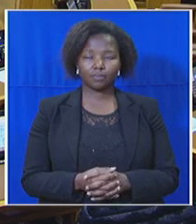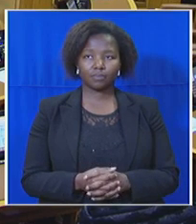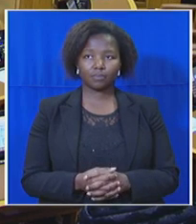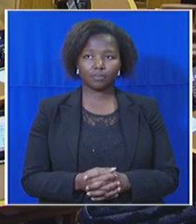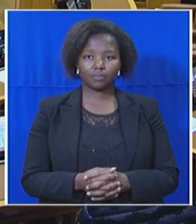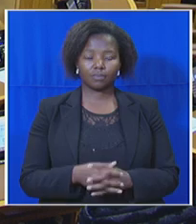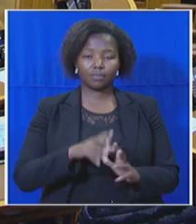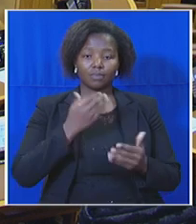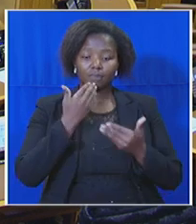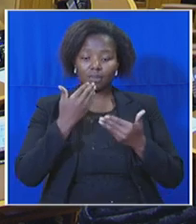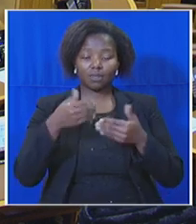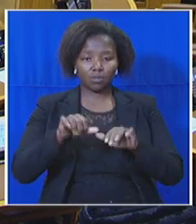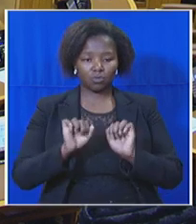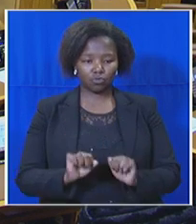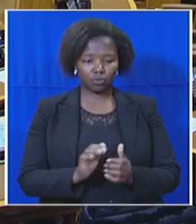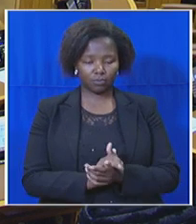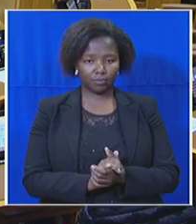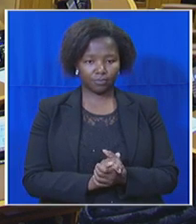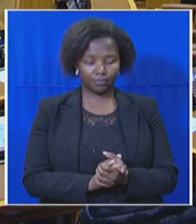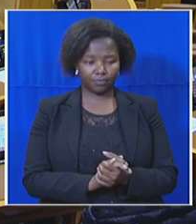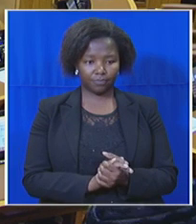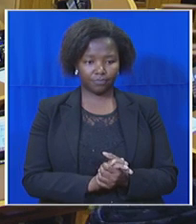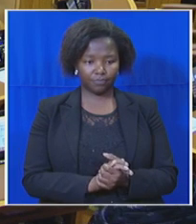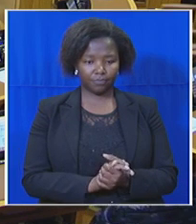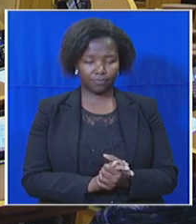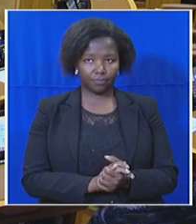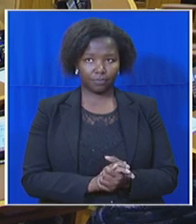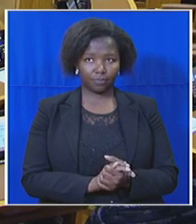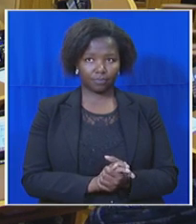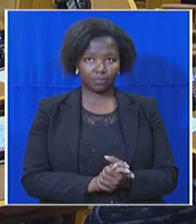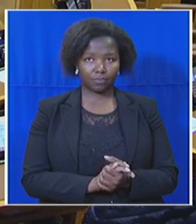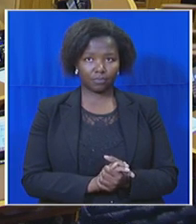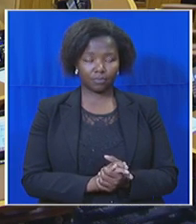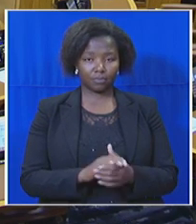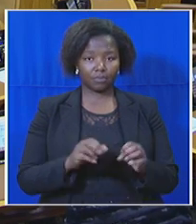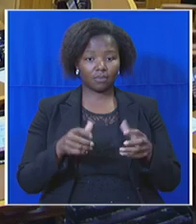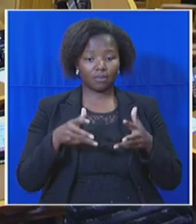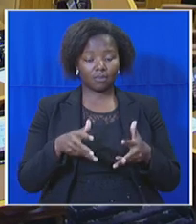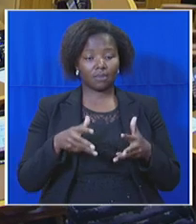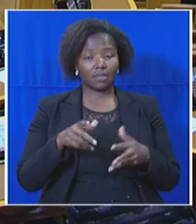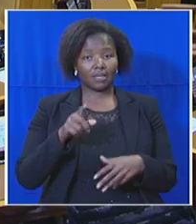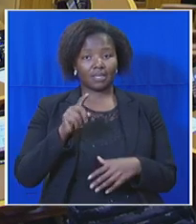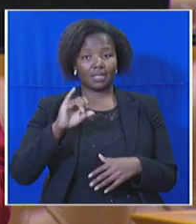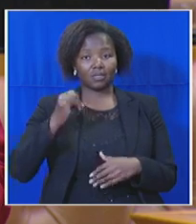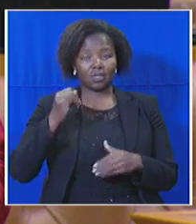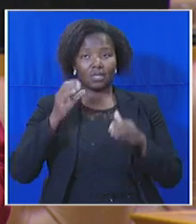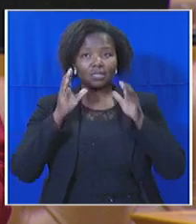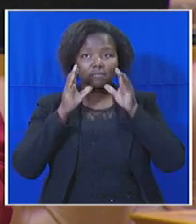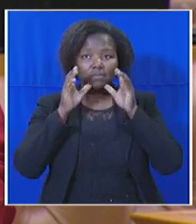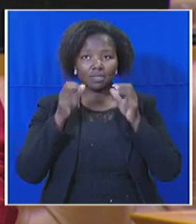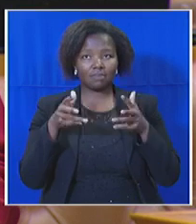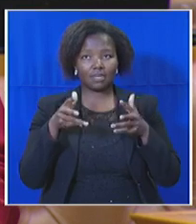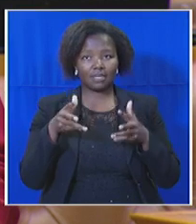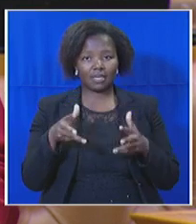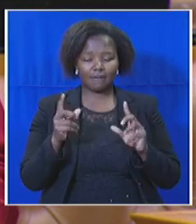Thank you, Chair. The Commander-in-Chief of Economic Freedom Fighters, President-in-Waiting, Julius Lomalema,